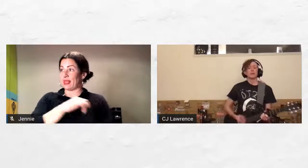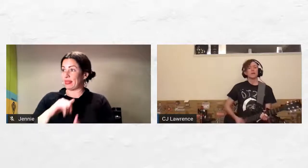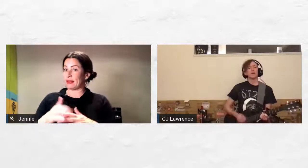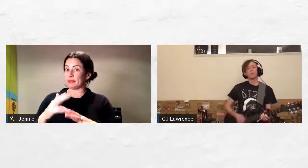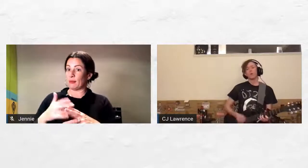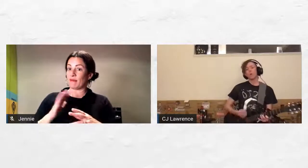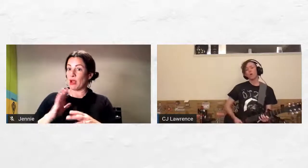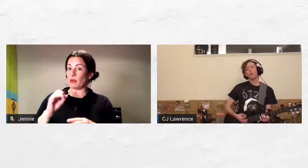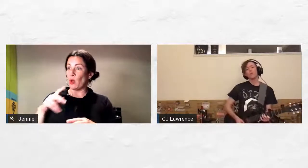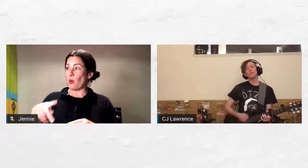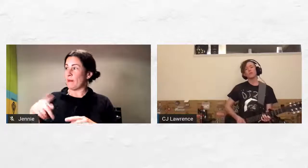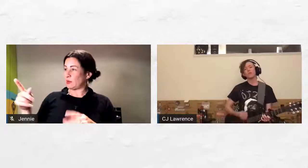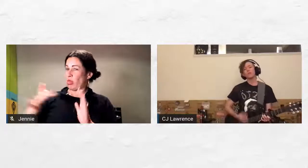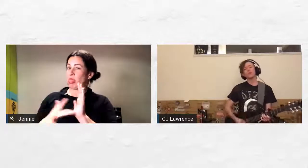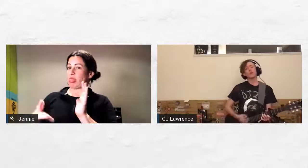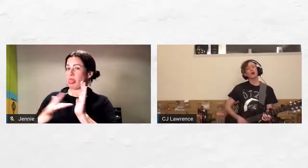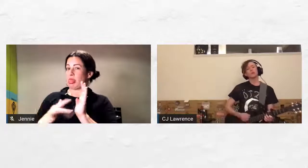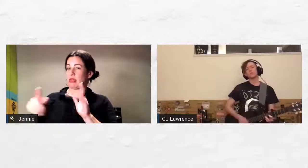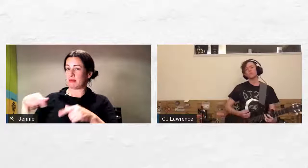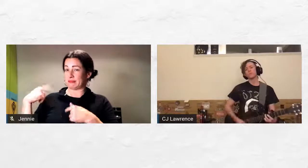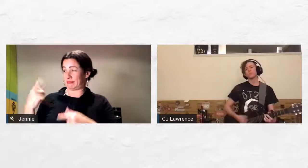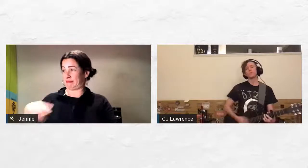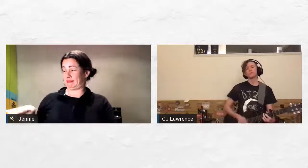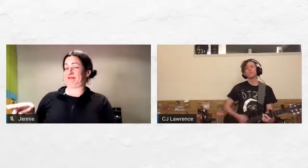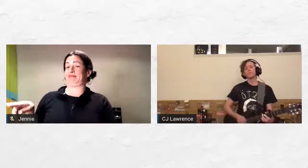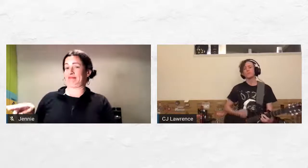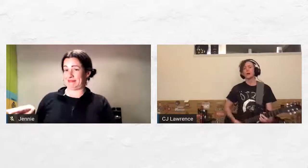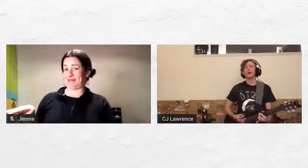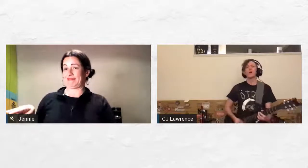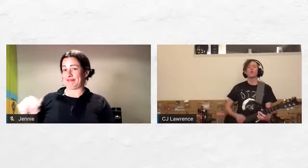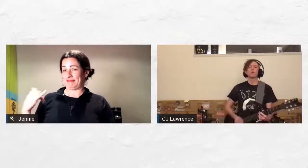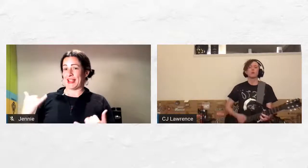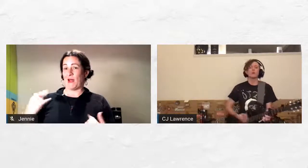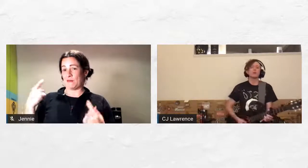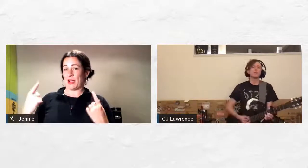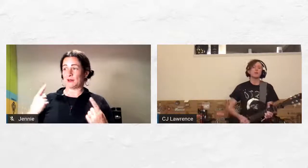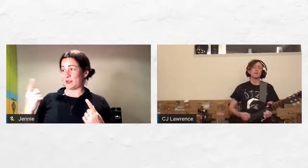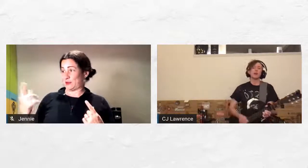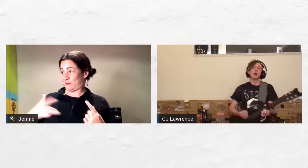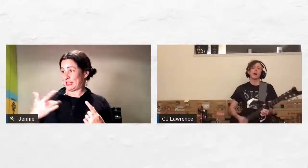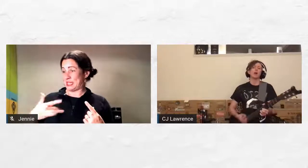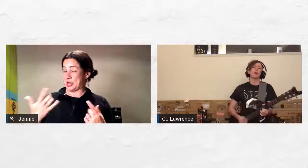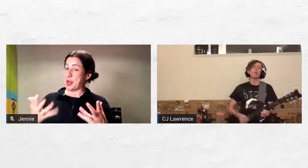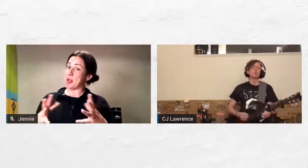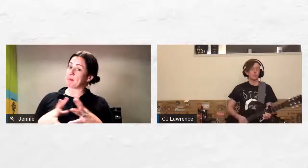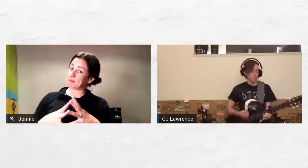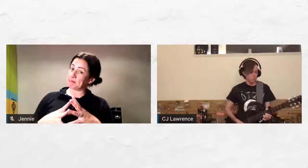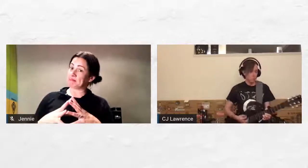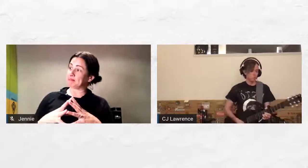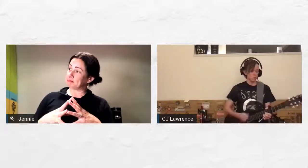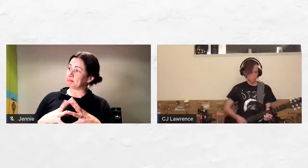I can't help but wonder how you feel about it now.